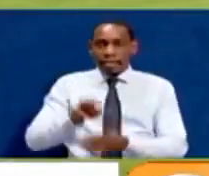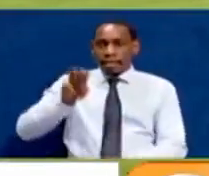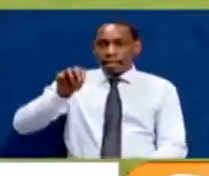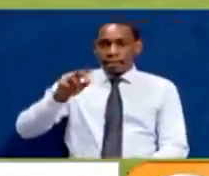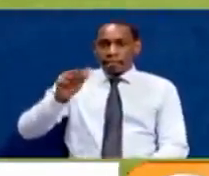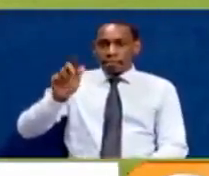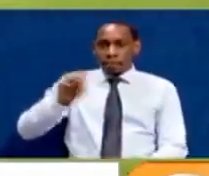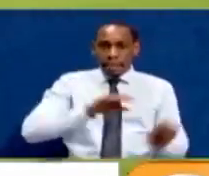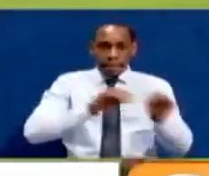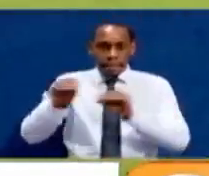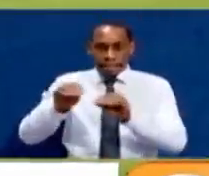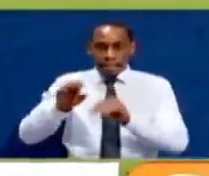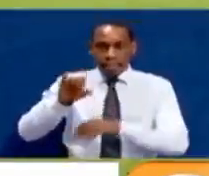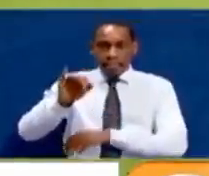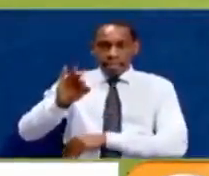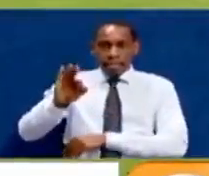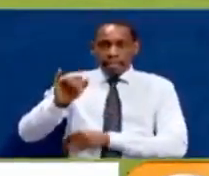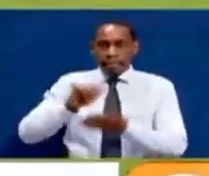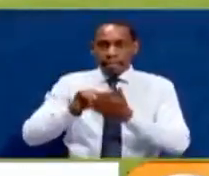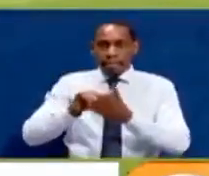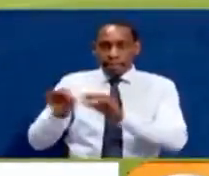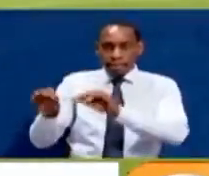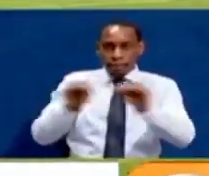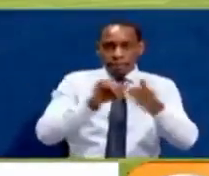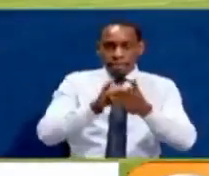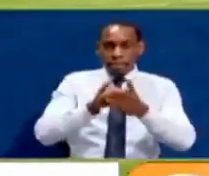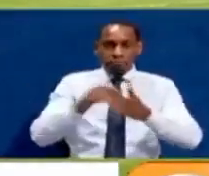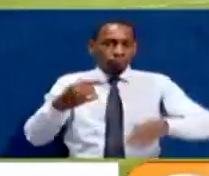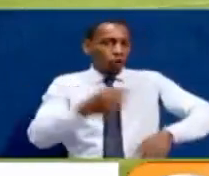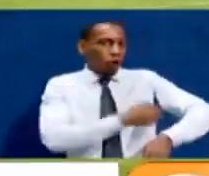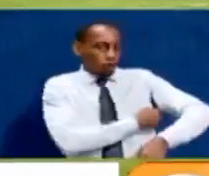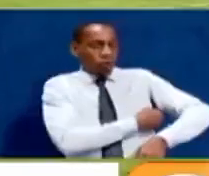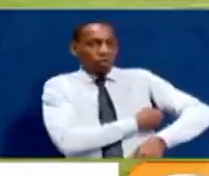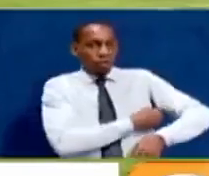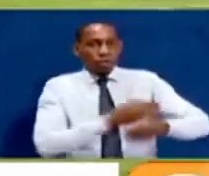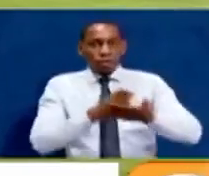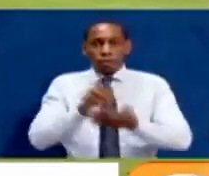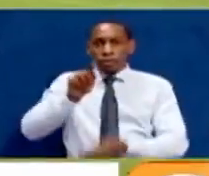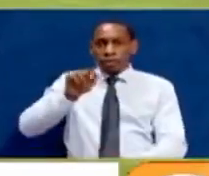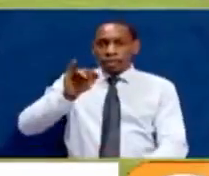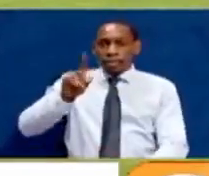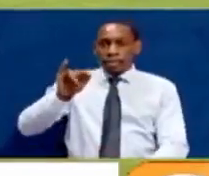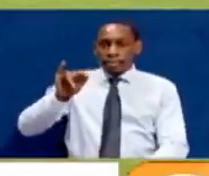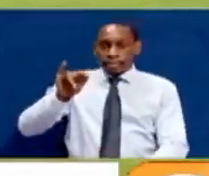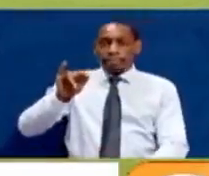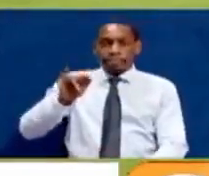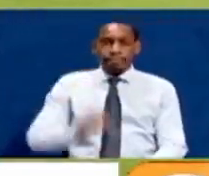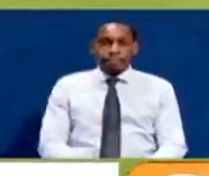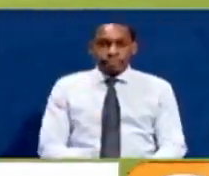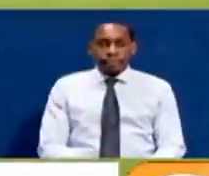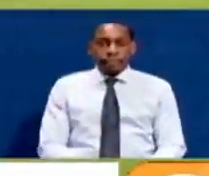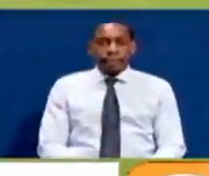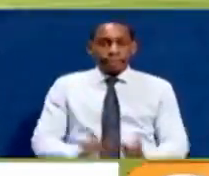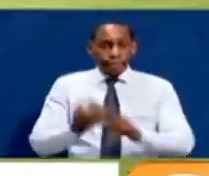Muguna teed up Cliff Nyakeya, whose cross was deflected in by Tindi Mwape into his own net